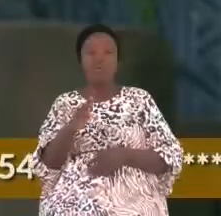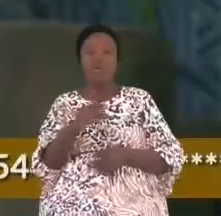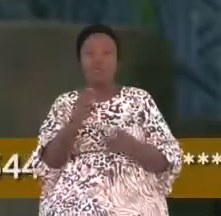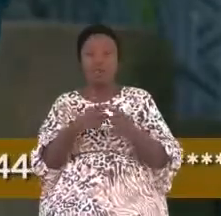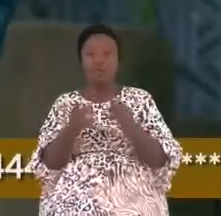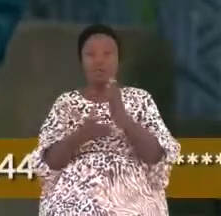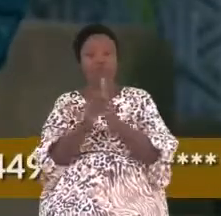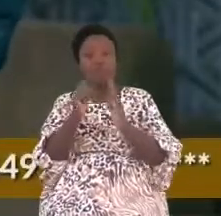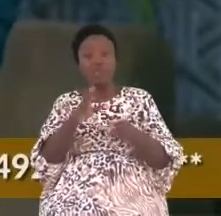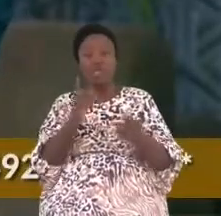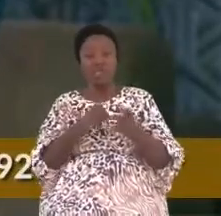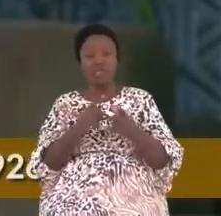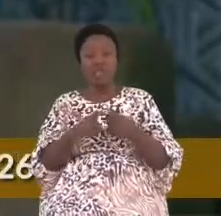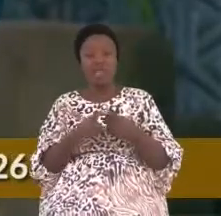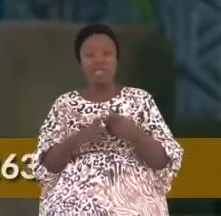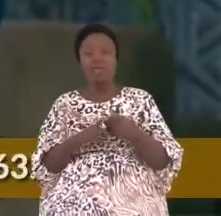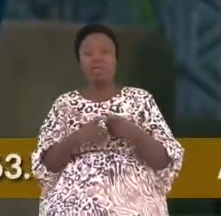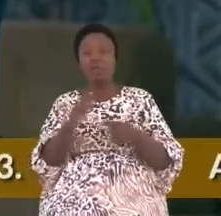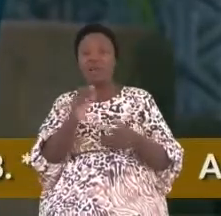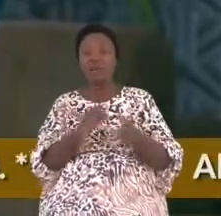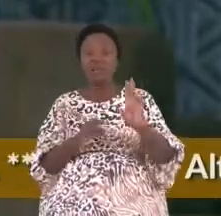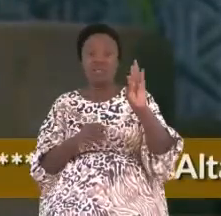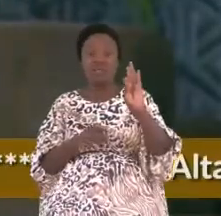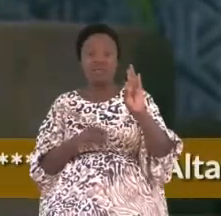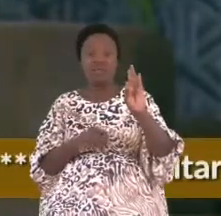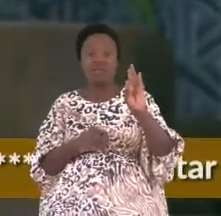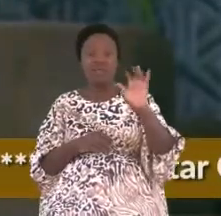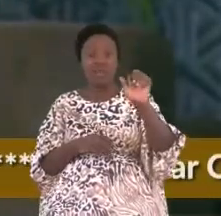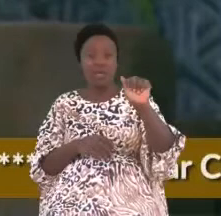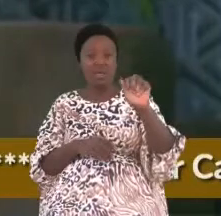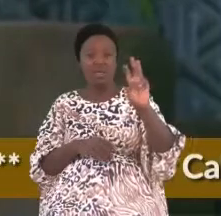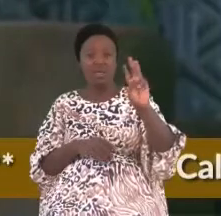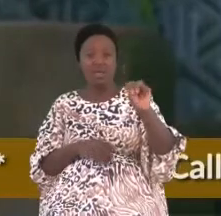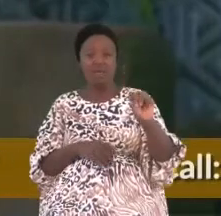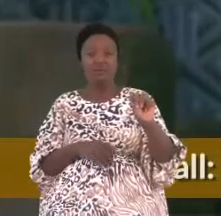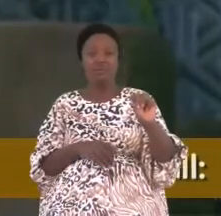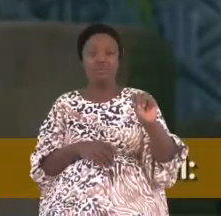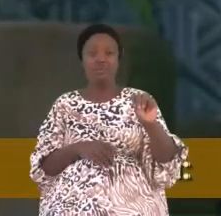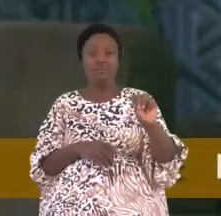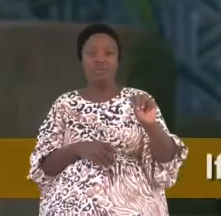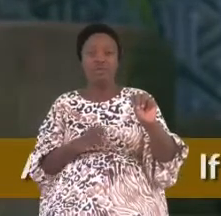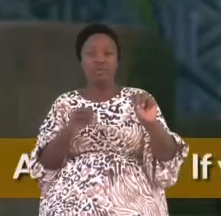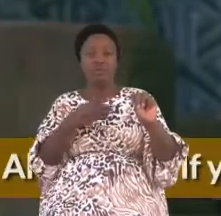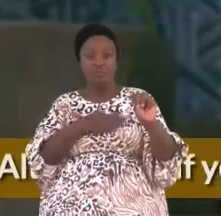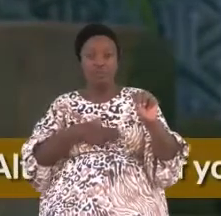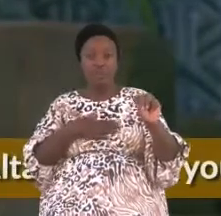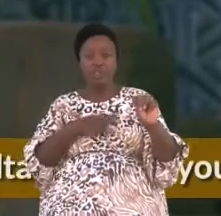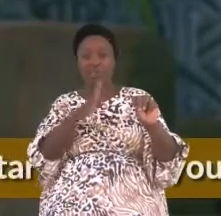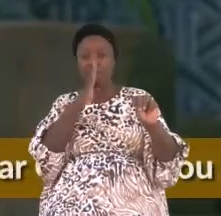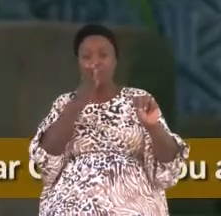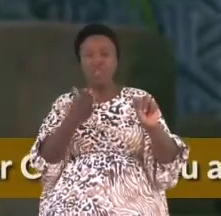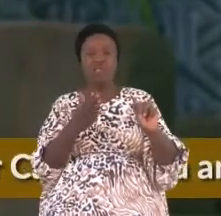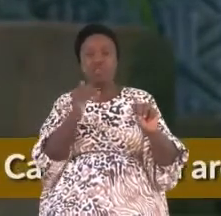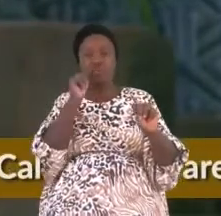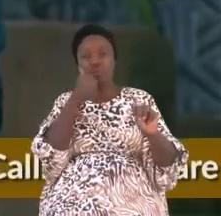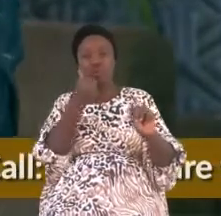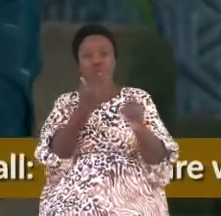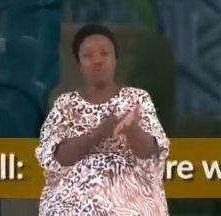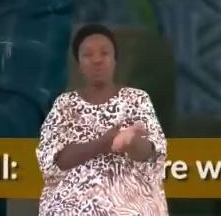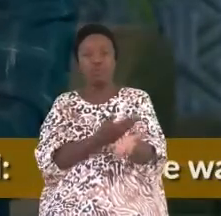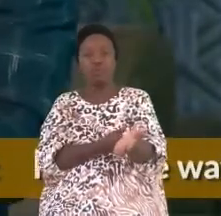views and politicians please tomorrow is for you can sell us be very fast and write clearly